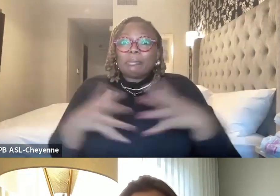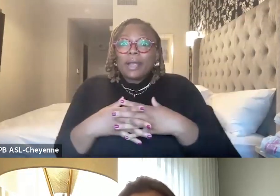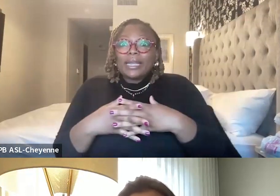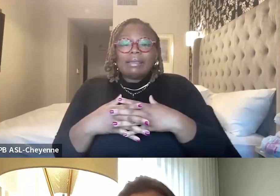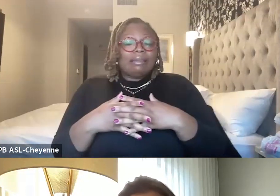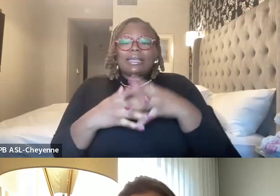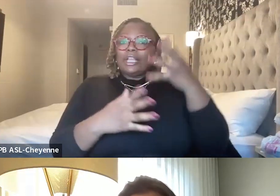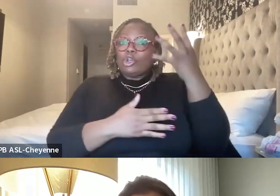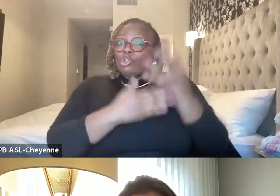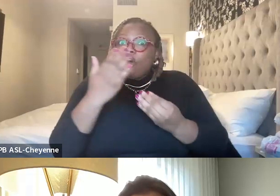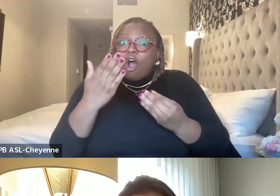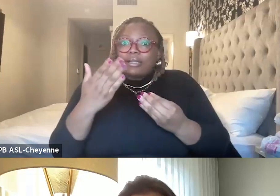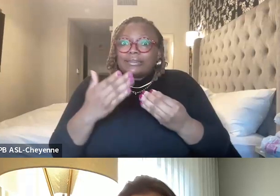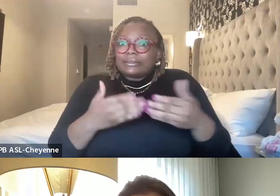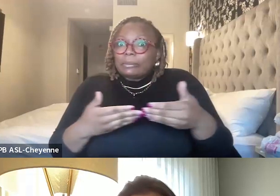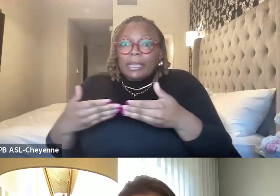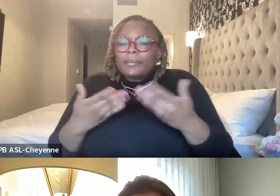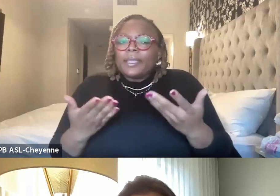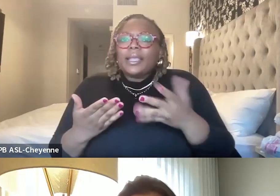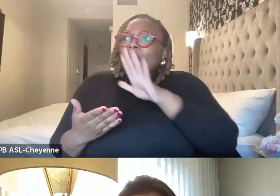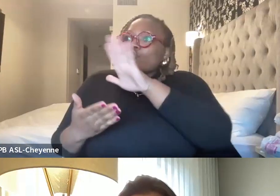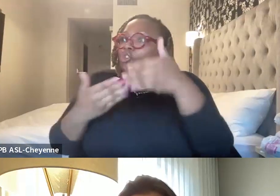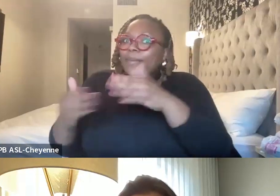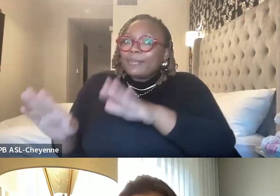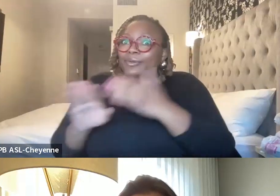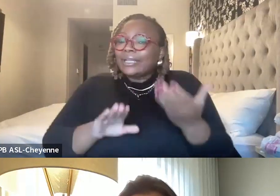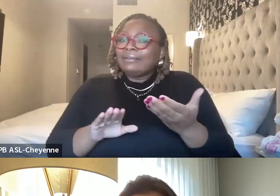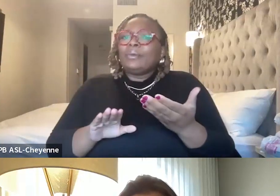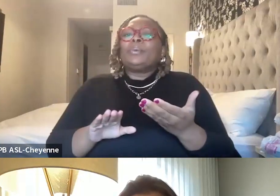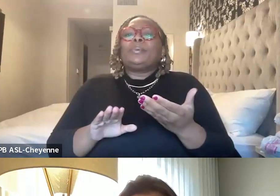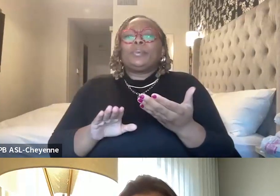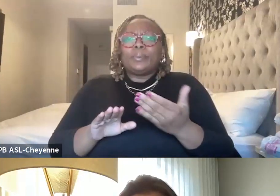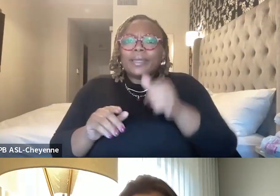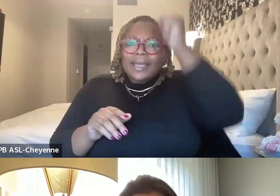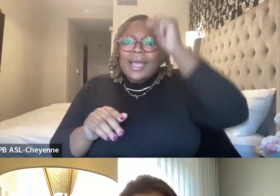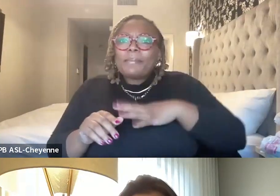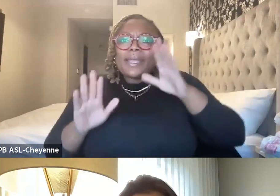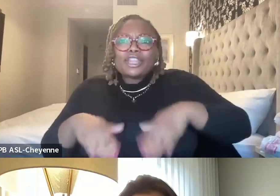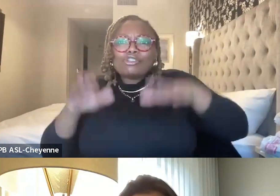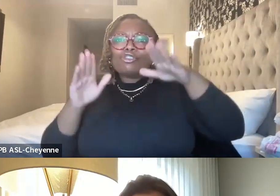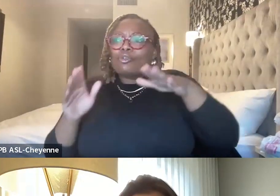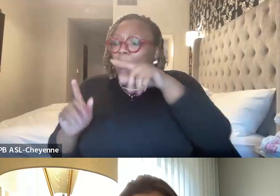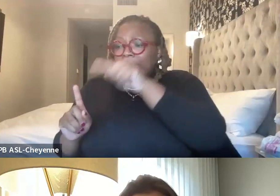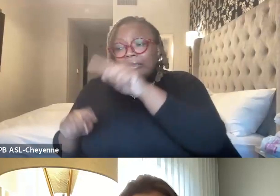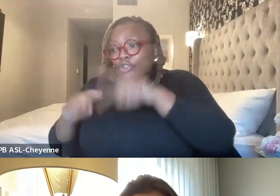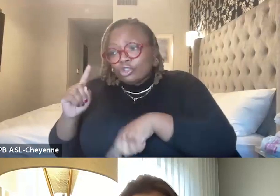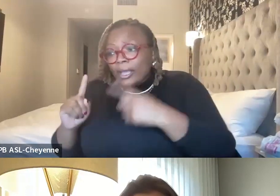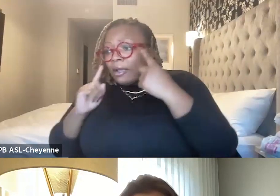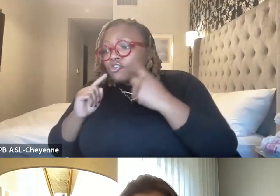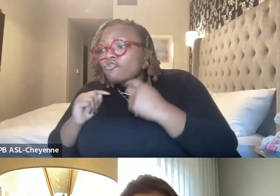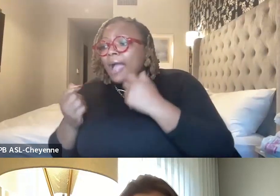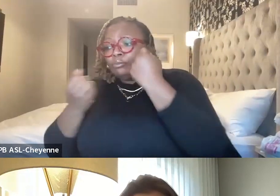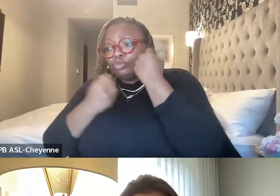just discovered that we lose the baby and your baby will die, like a man that grew up listening, oh, you cannot